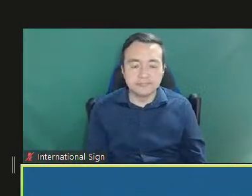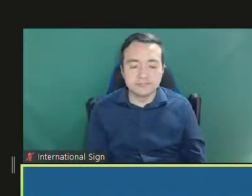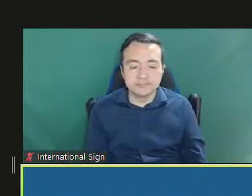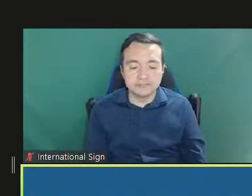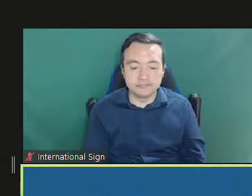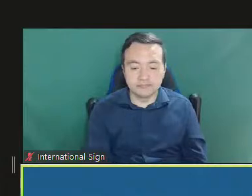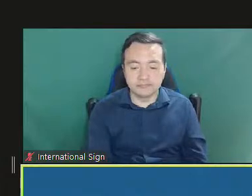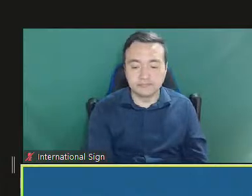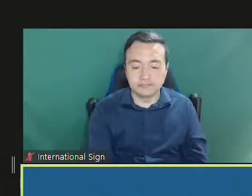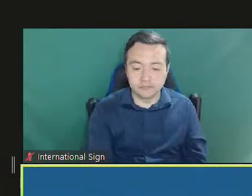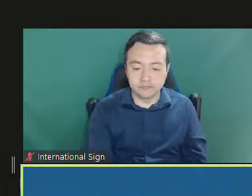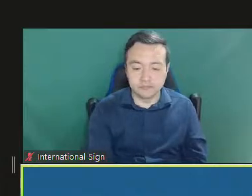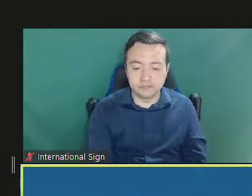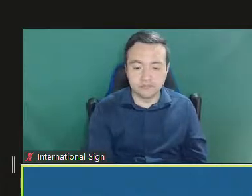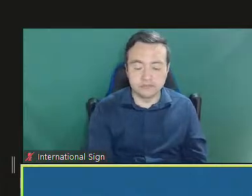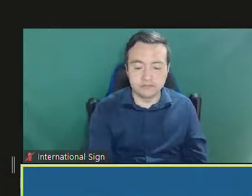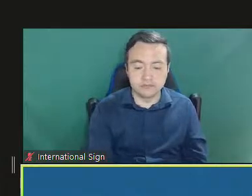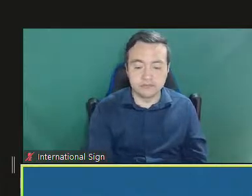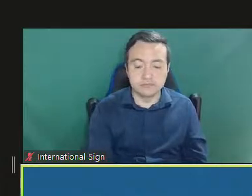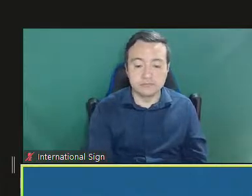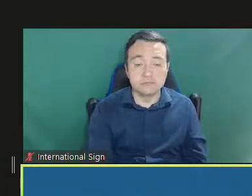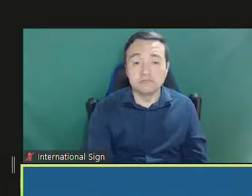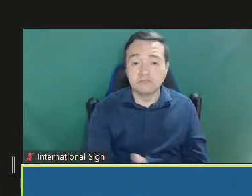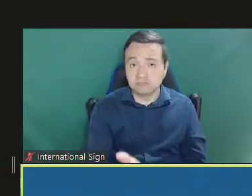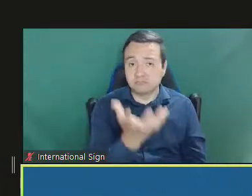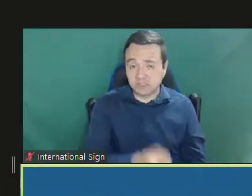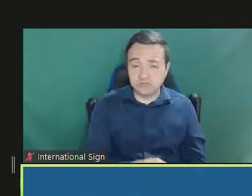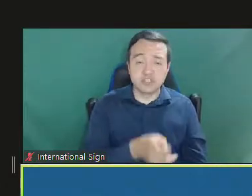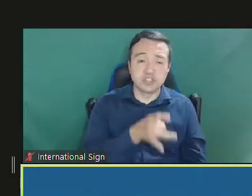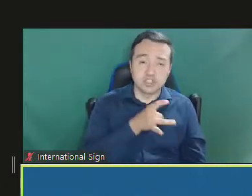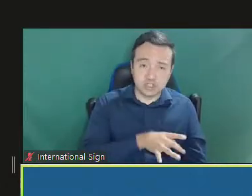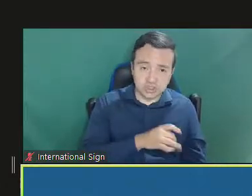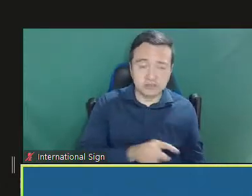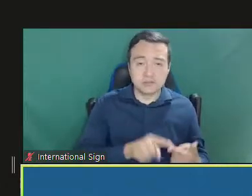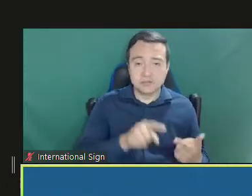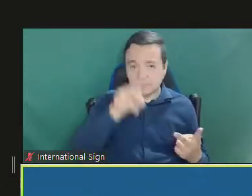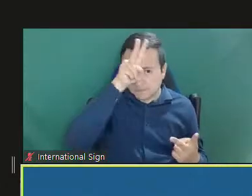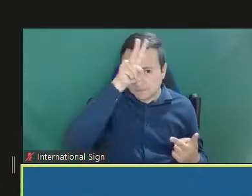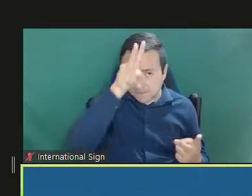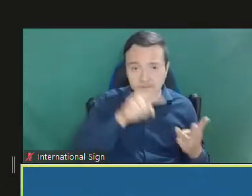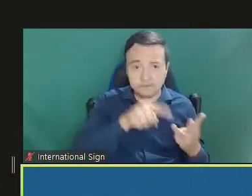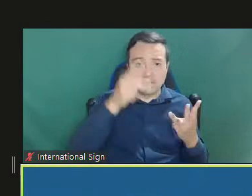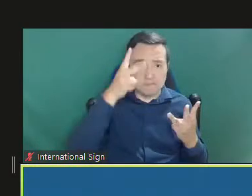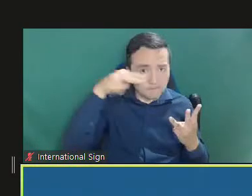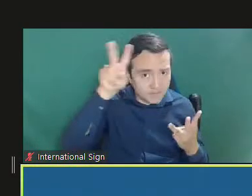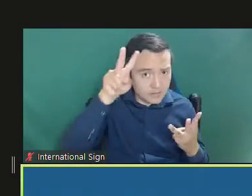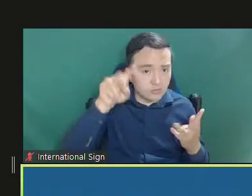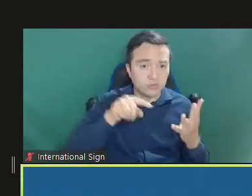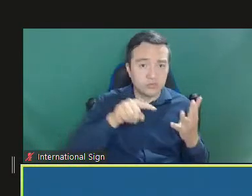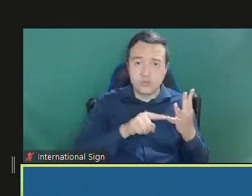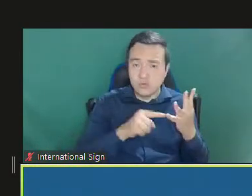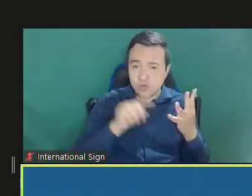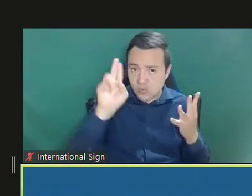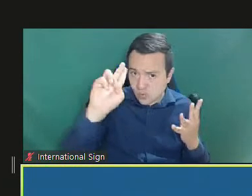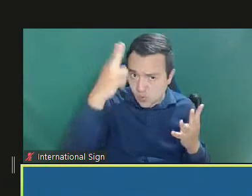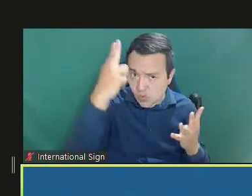and these, as we heard before, Chile, Peru, Mexico, and Uruguay. Let's go on to the next slide.